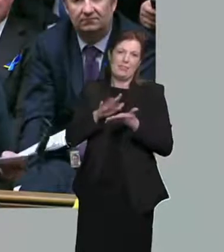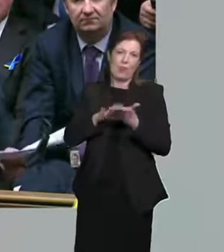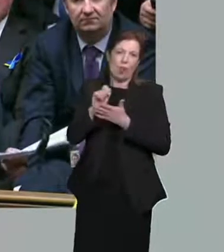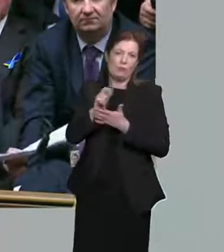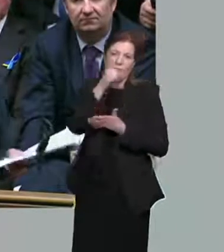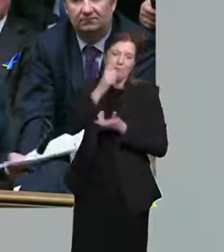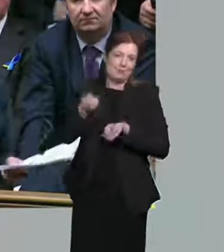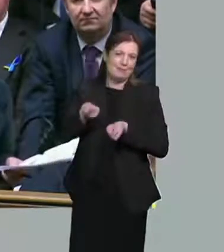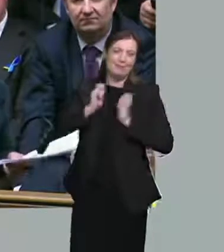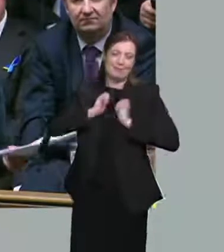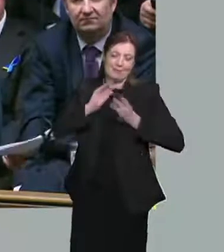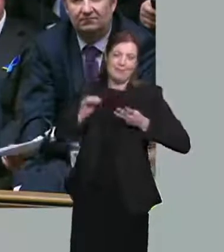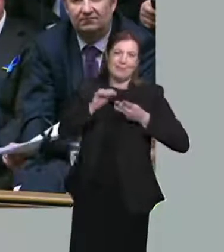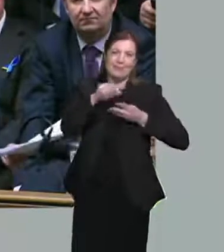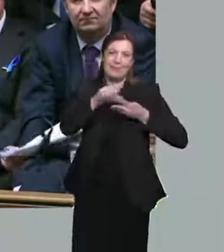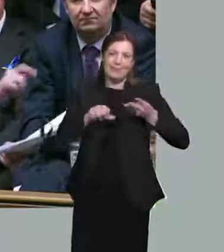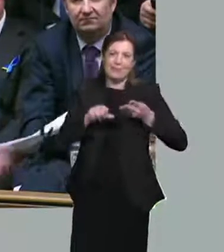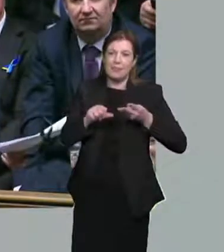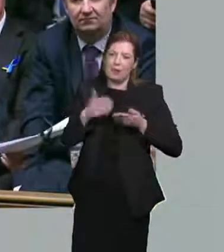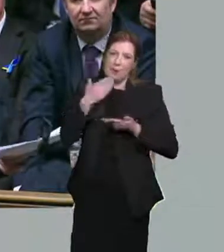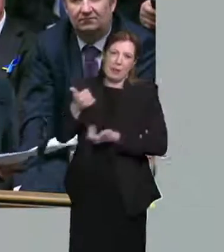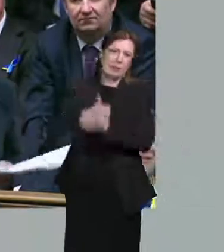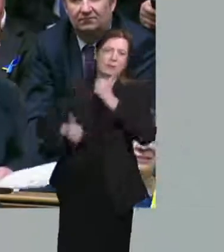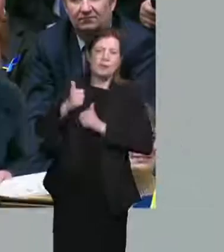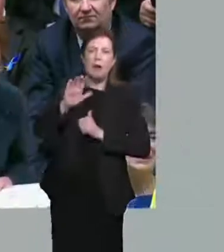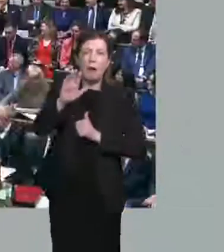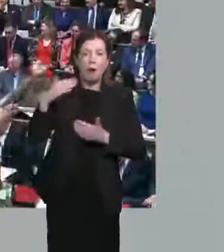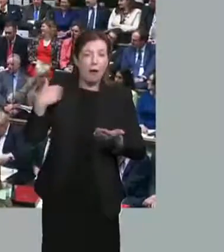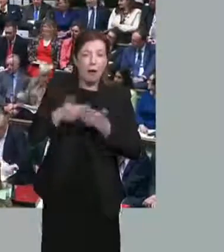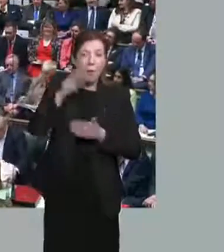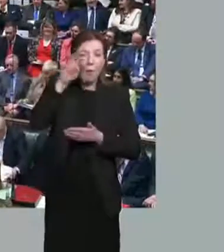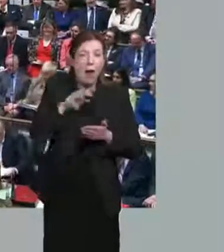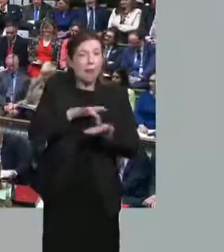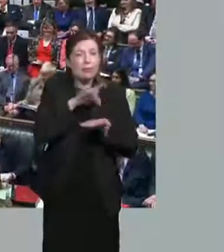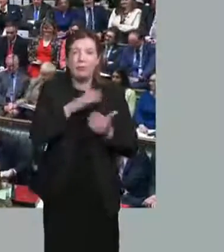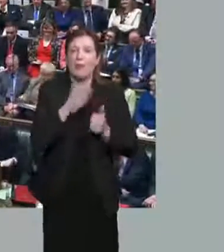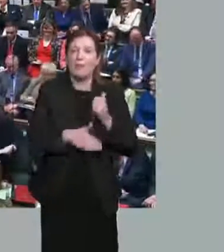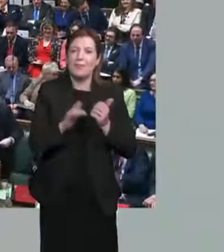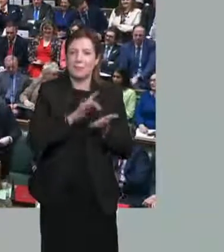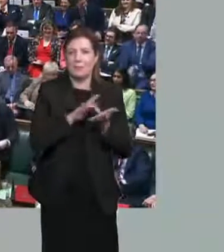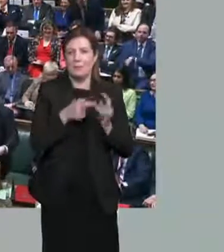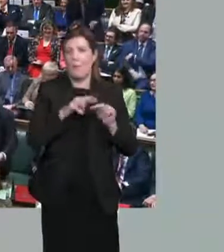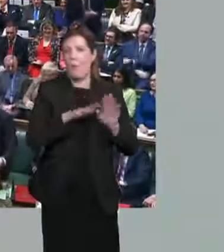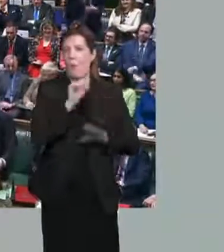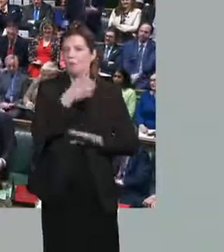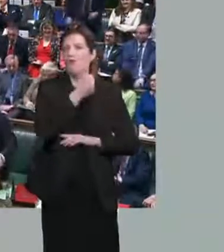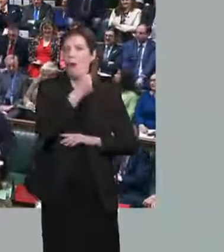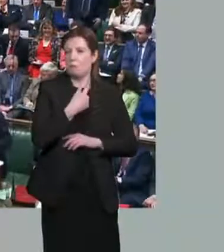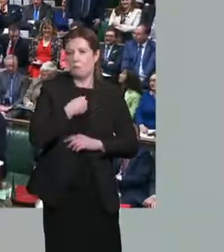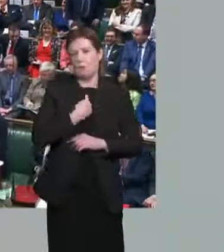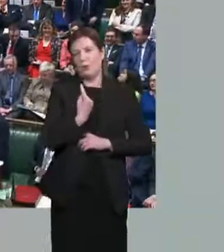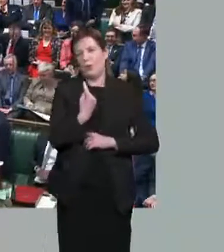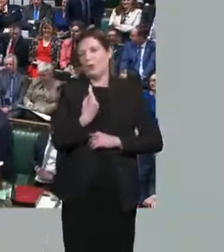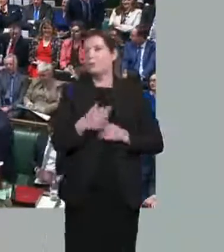And if he were to win, he would be the first Welsh town to do so. Prime Minister. Well, Mr. Speaker,